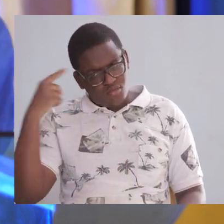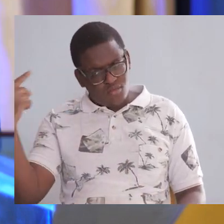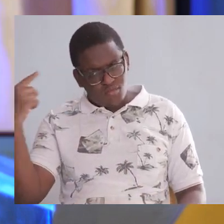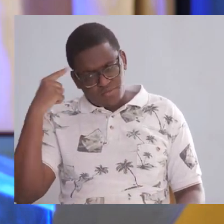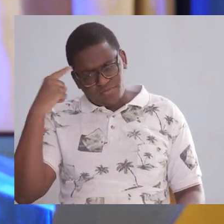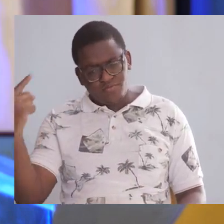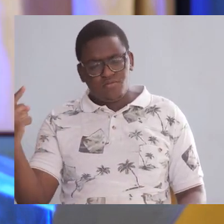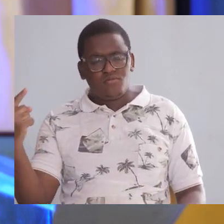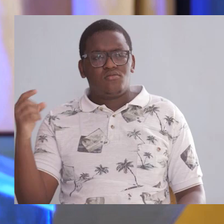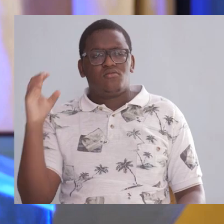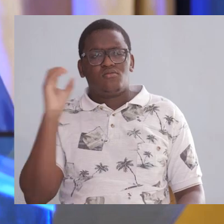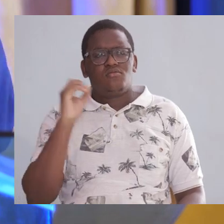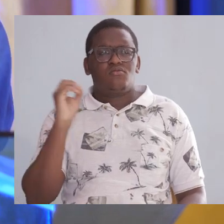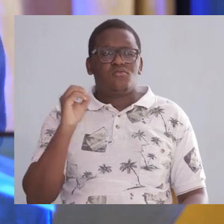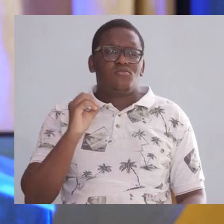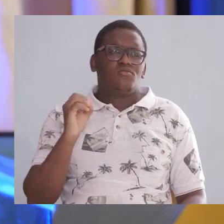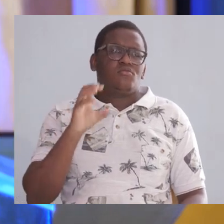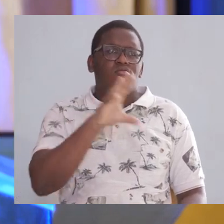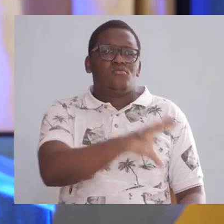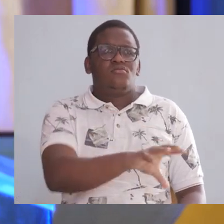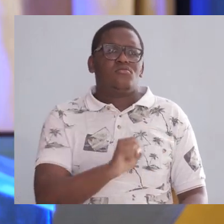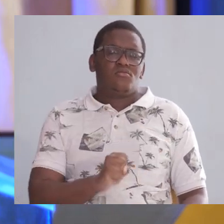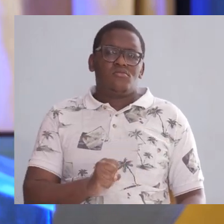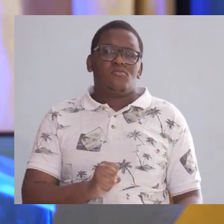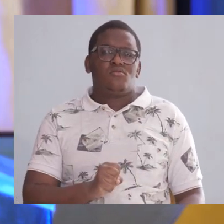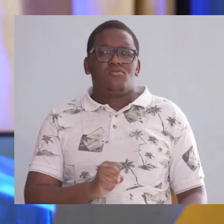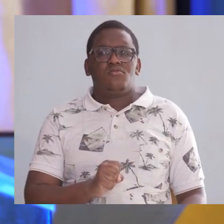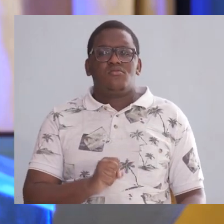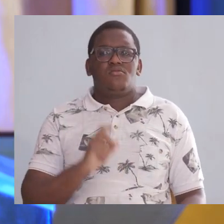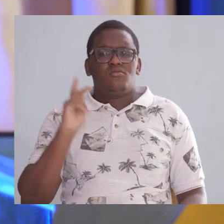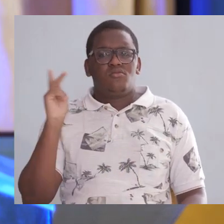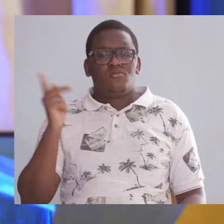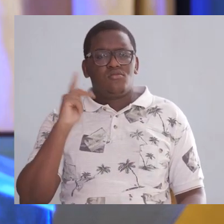is facing problems because of those who steal.